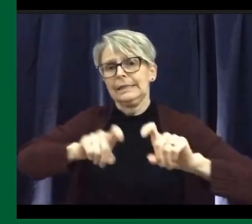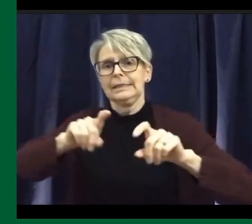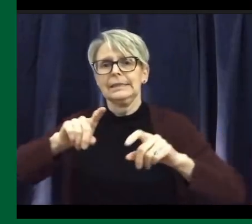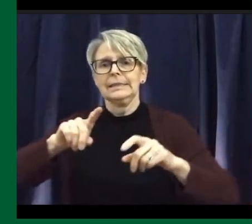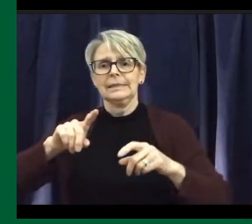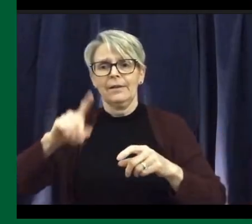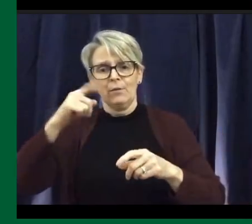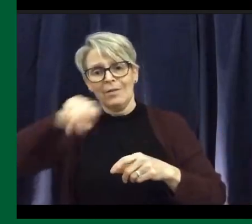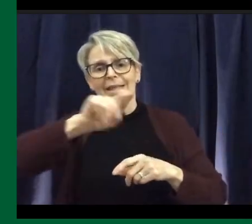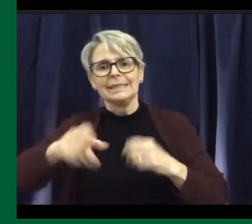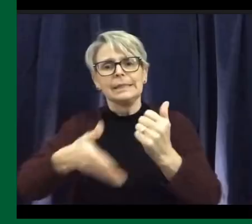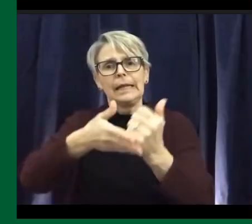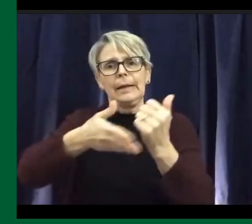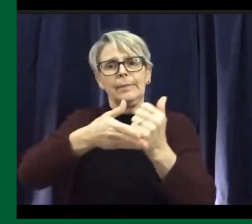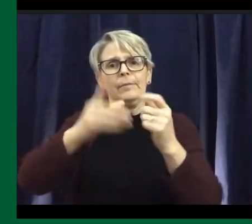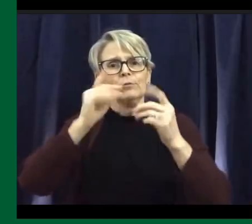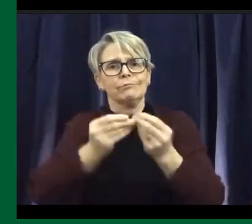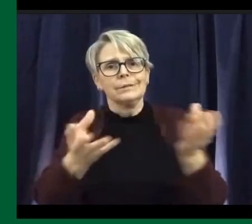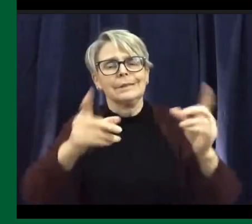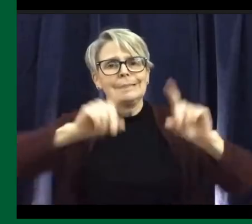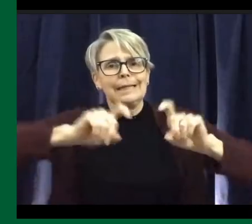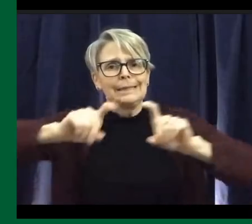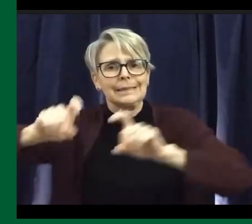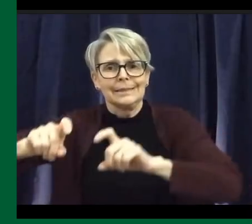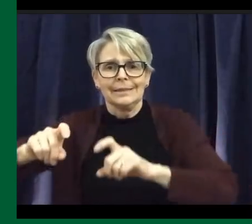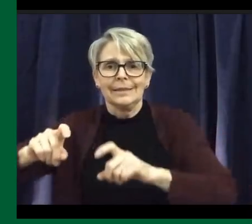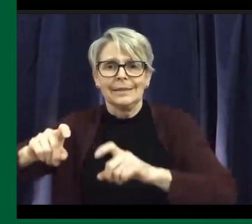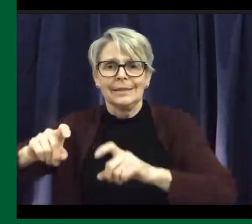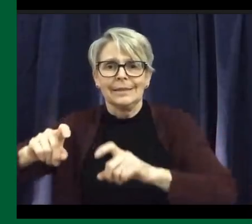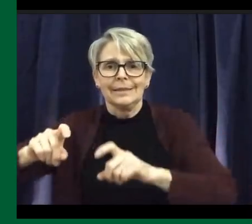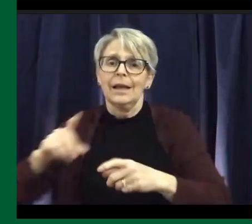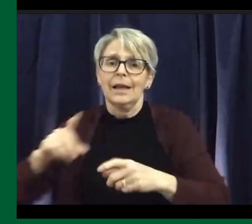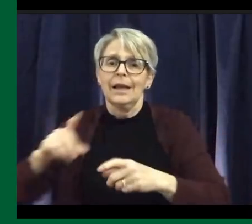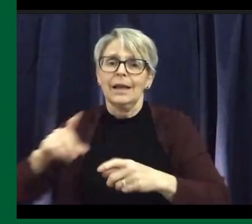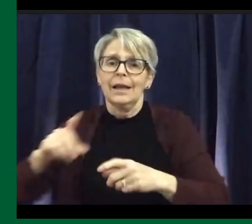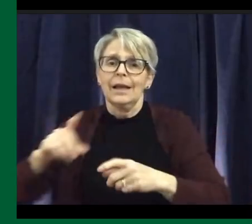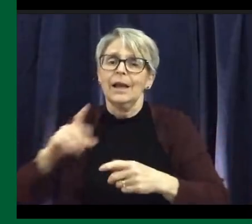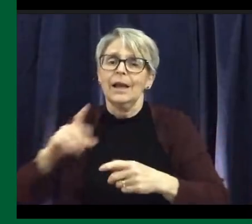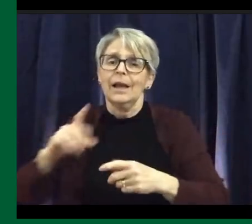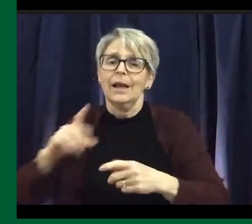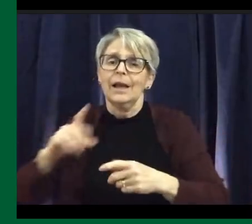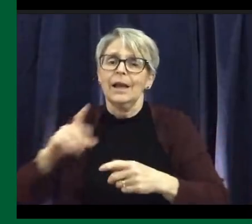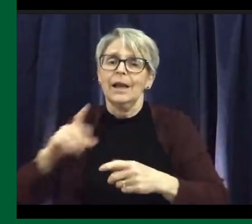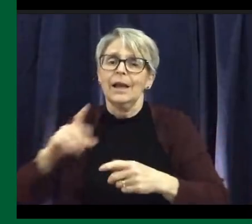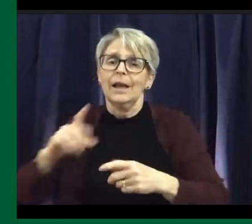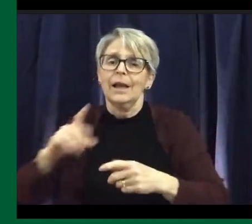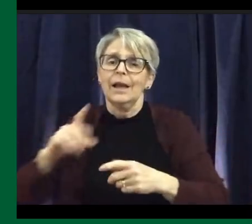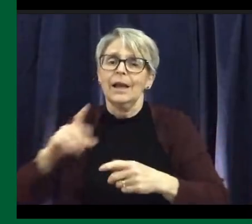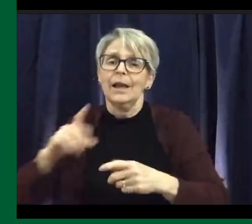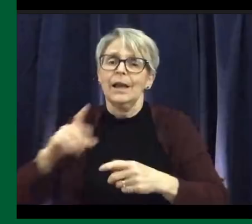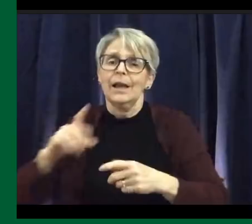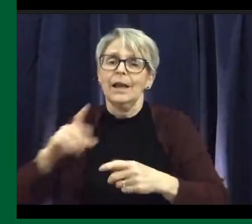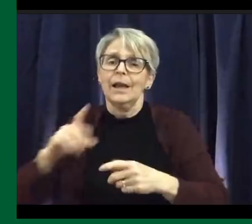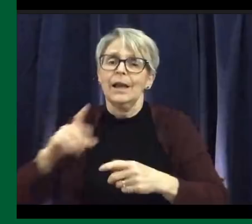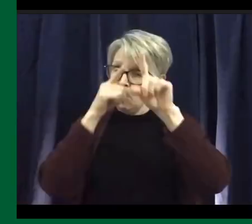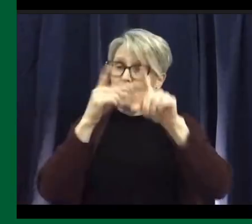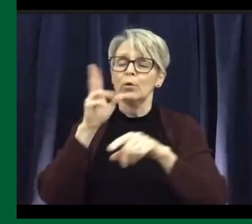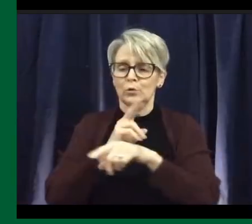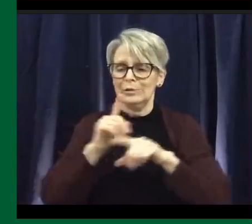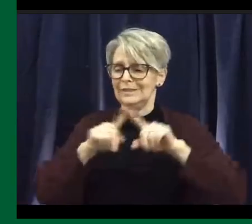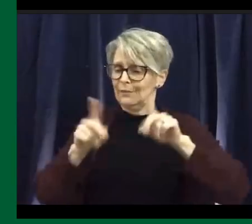assistance. This is going to take a little bit of time, but we are committed to using these tests widely across many venues in the province as soon as